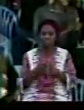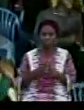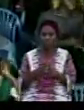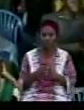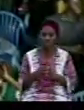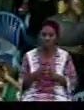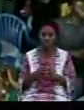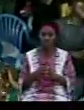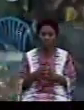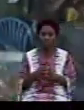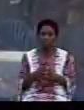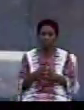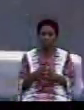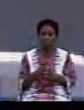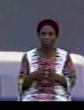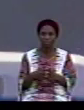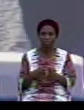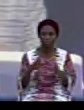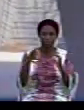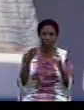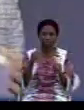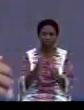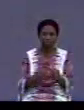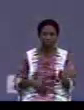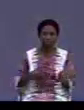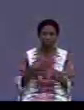Everybody praise the Lord.